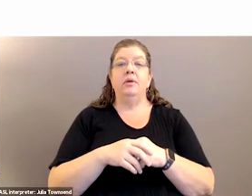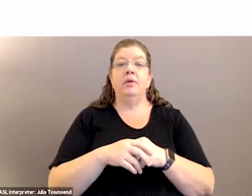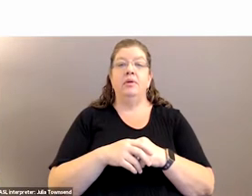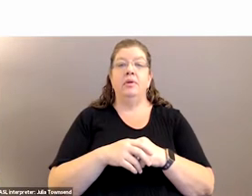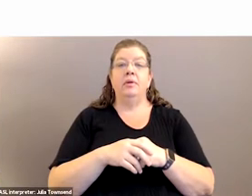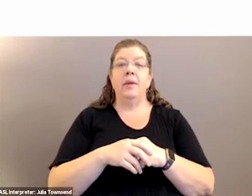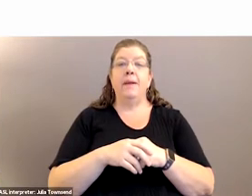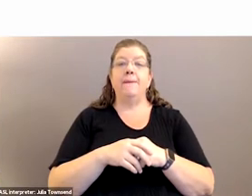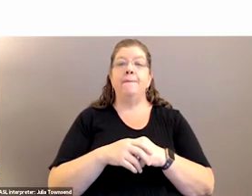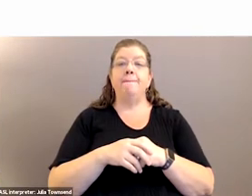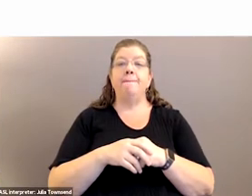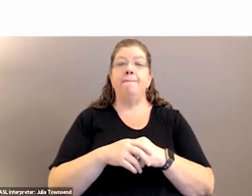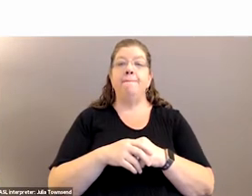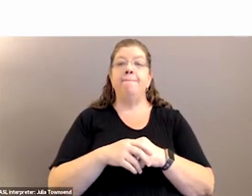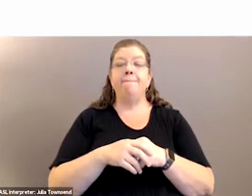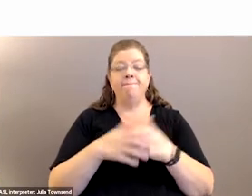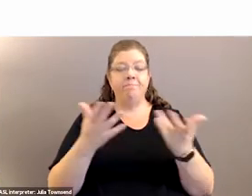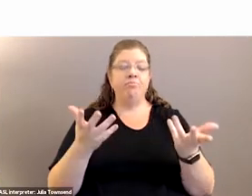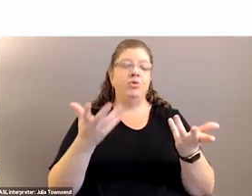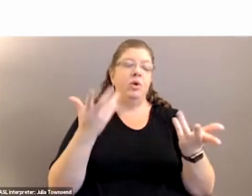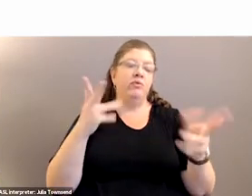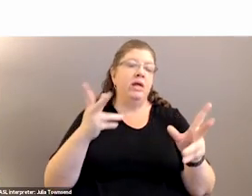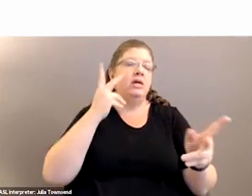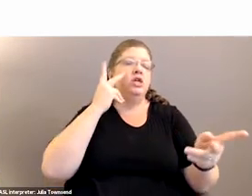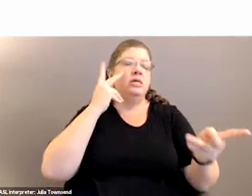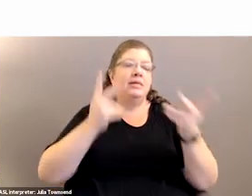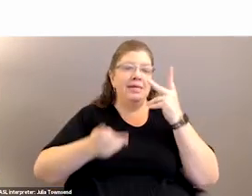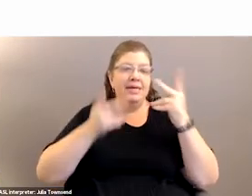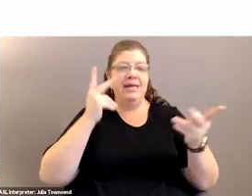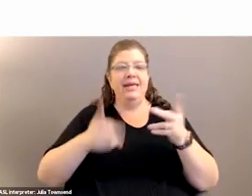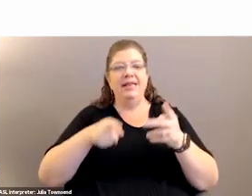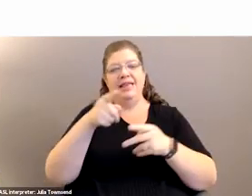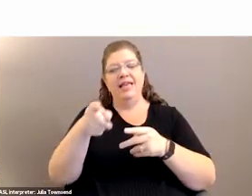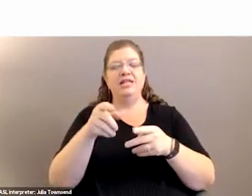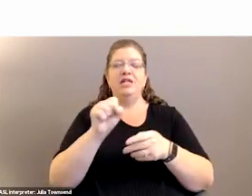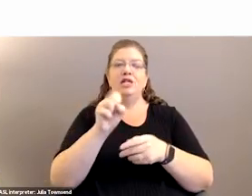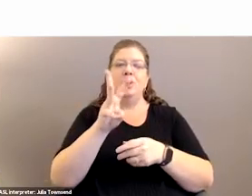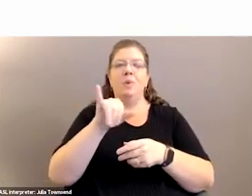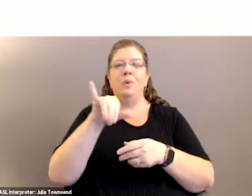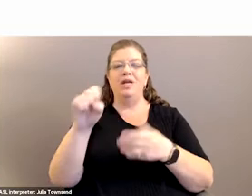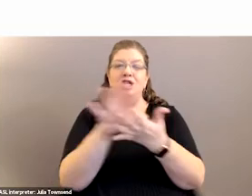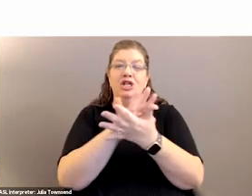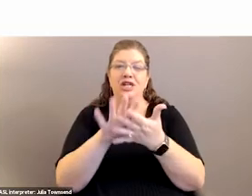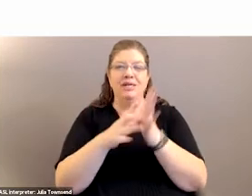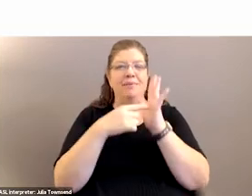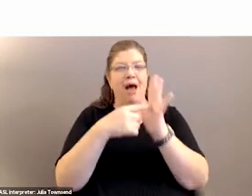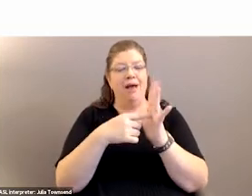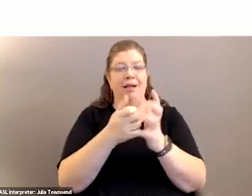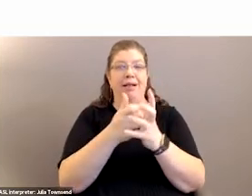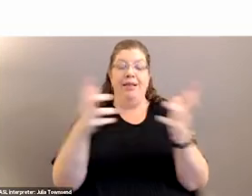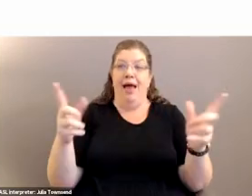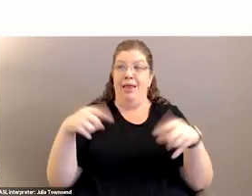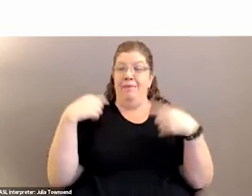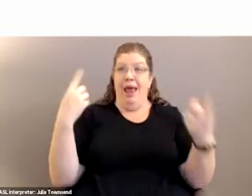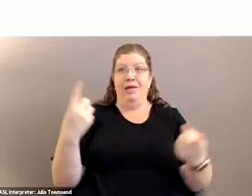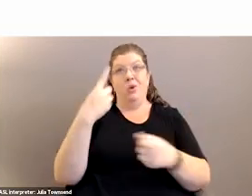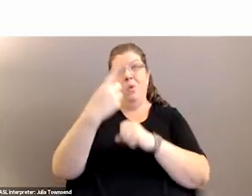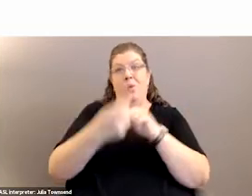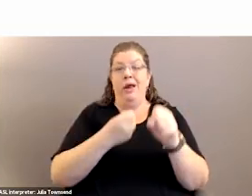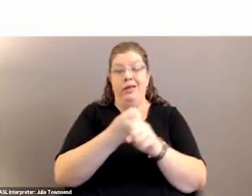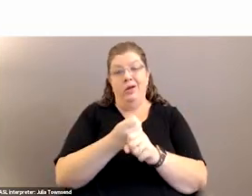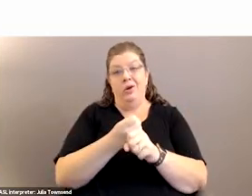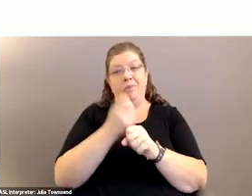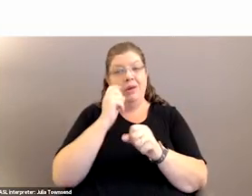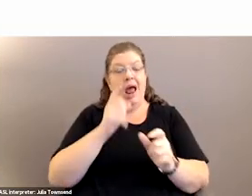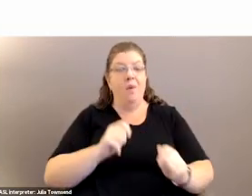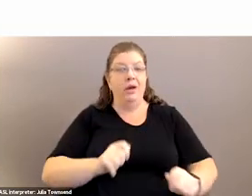so um i know we've seen the swiss cheese model quite a bit in the last year or so but i wanted